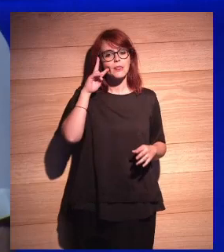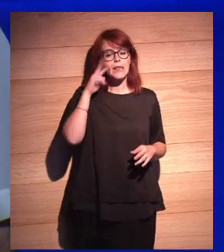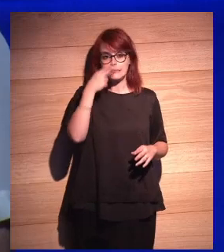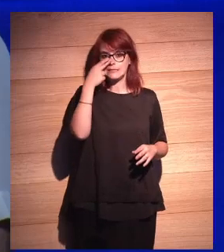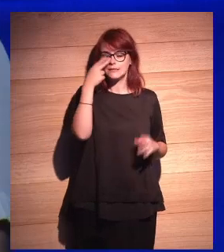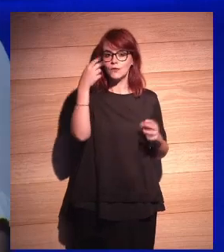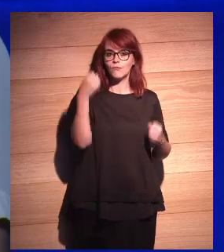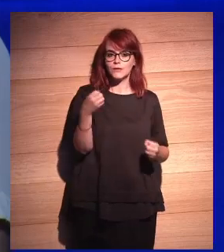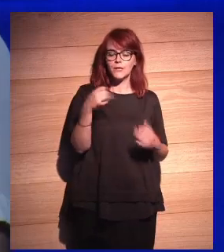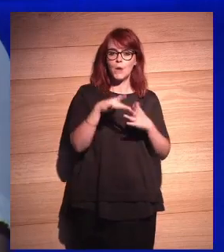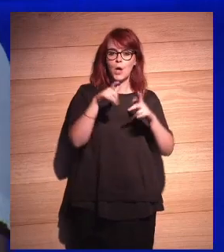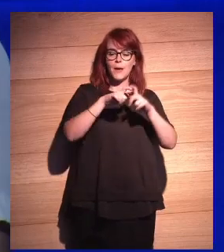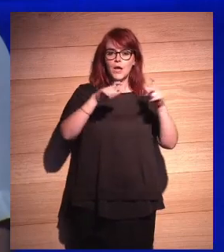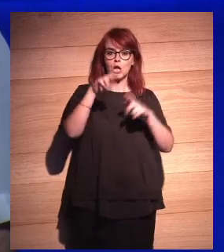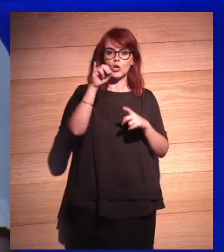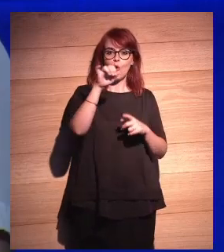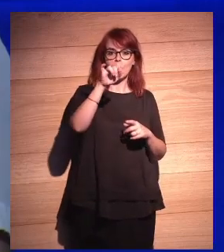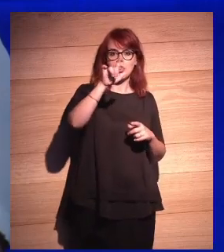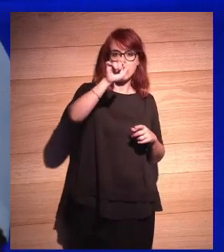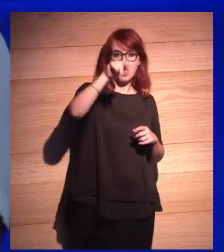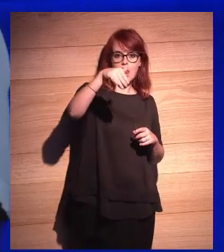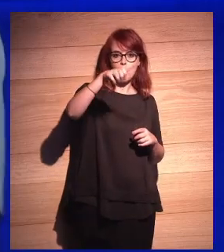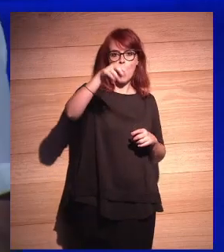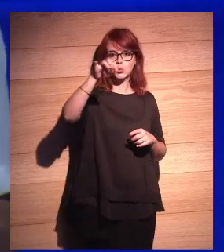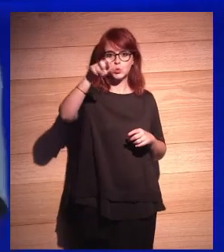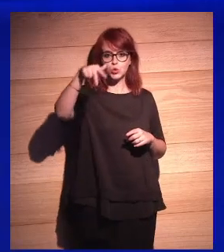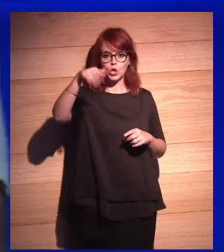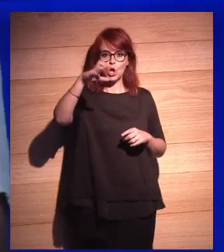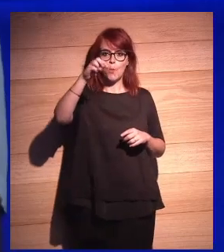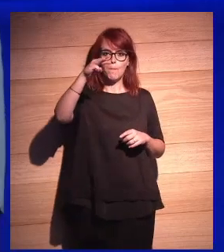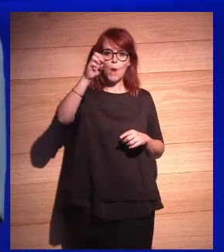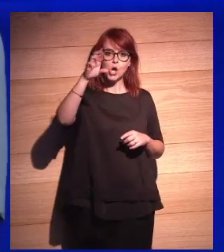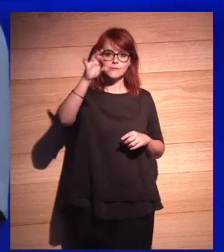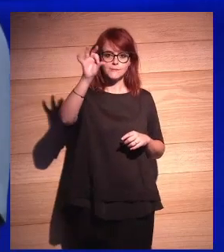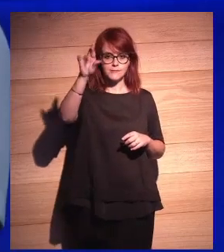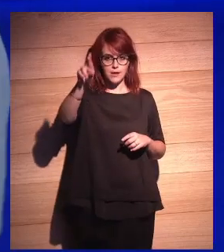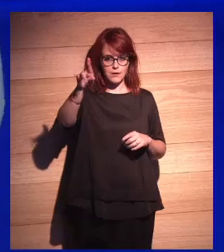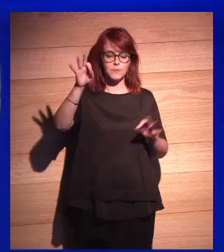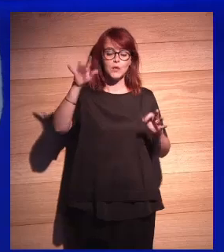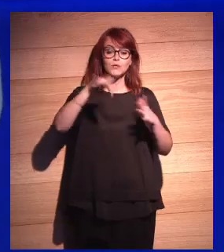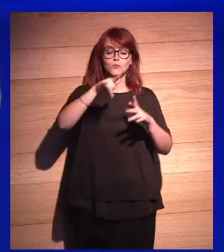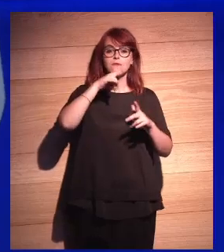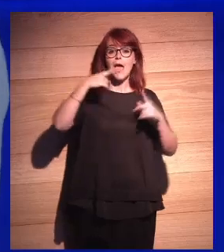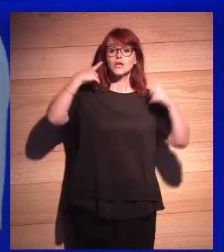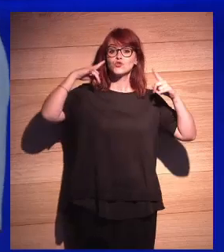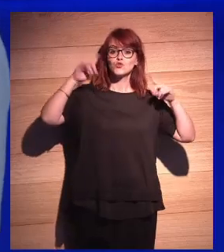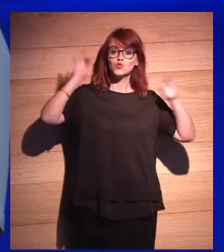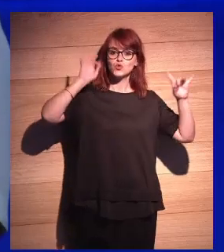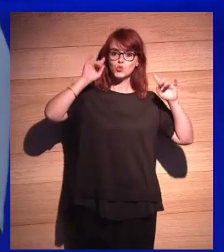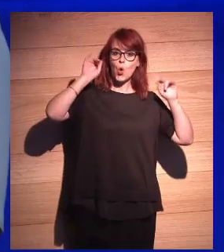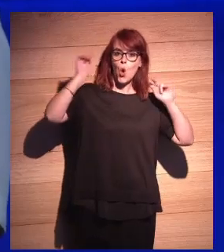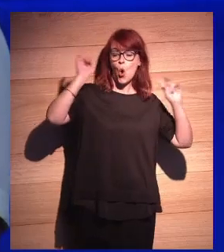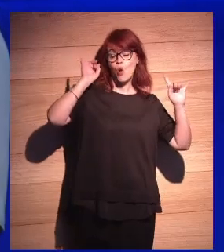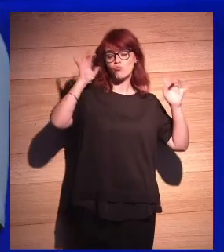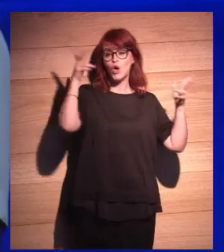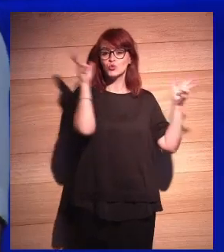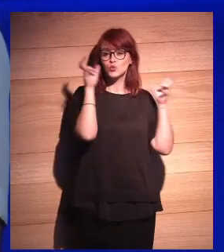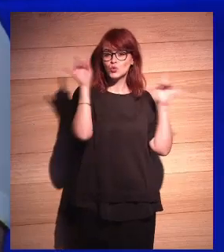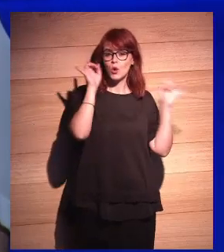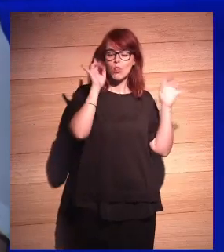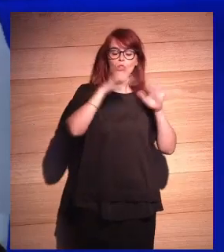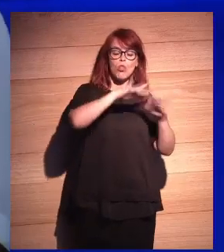as a very interesting experience, we collaborated in a motion composer project that is a tool that allows to translate